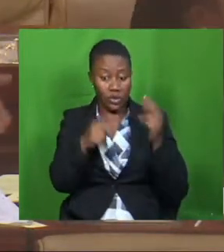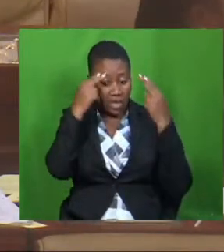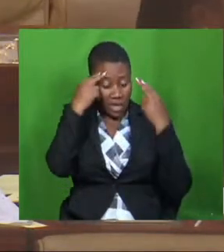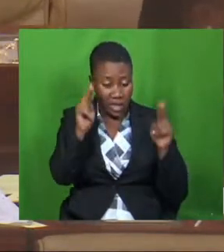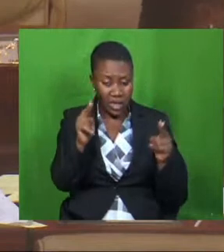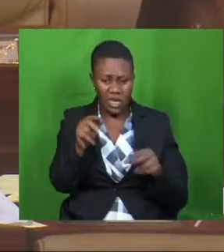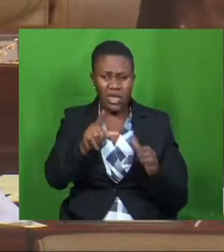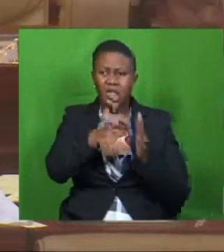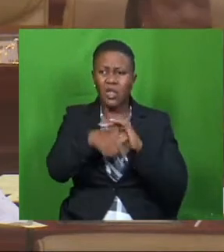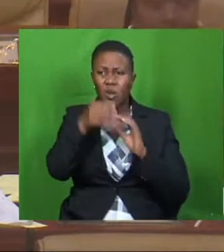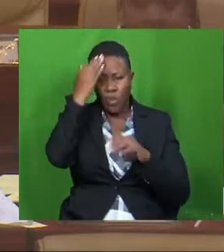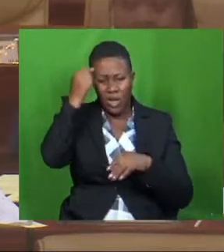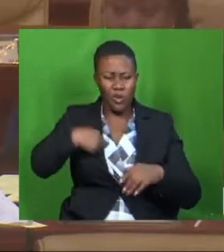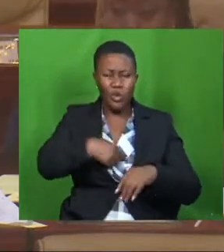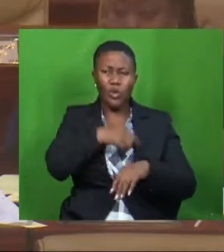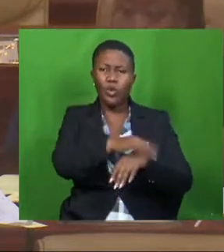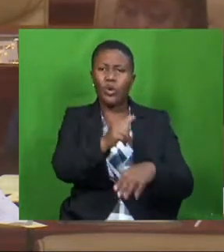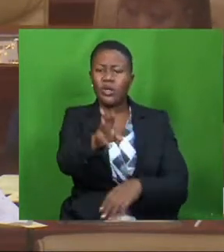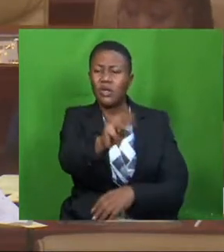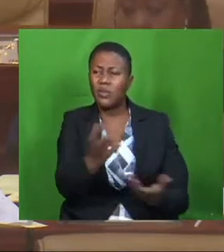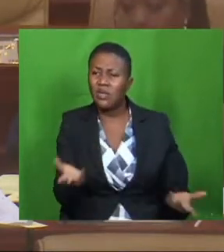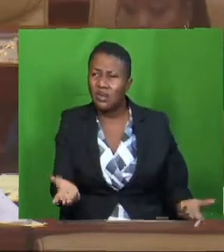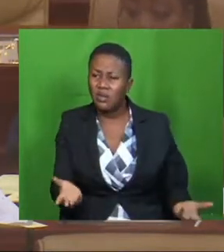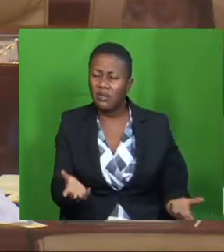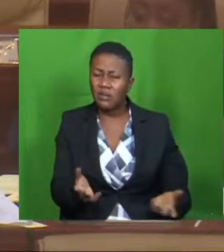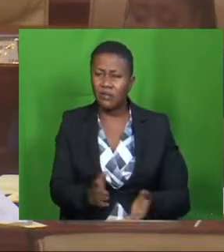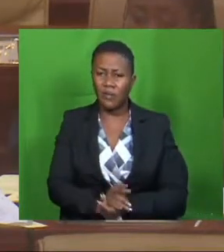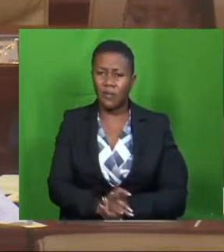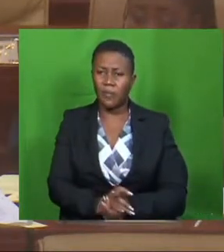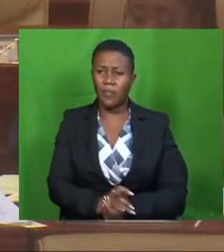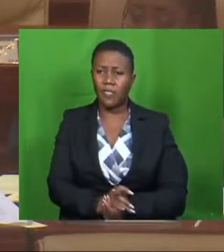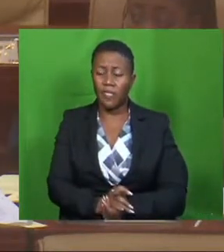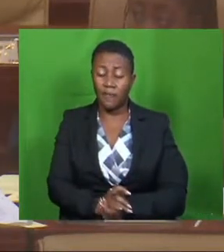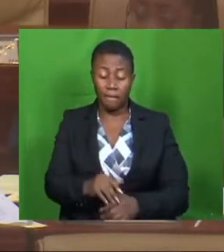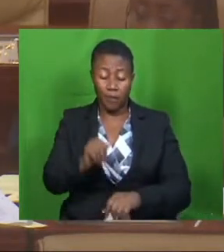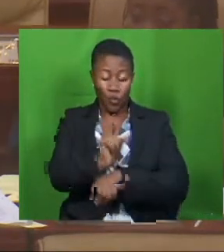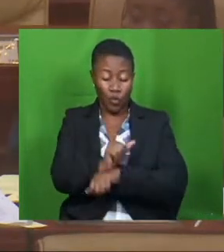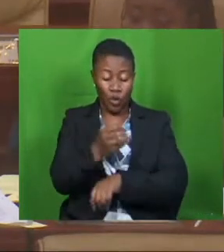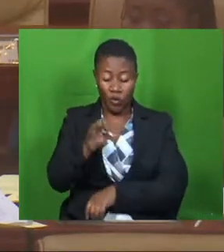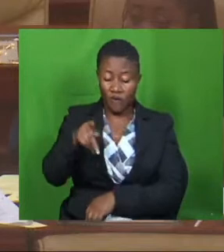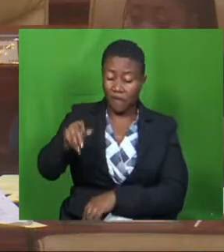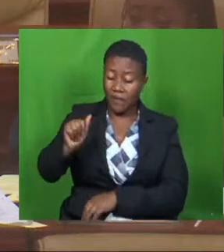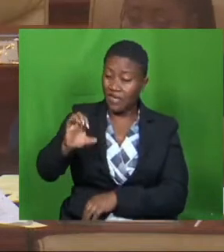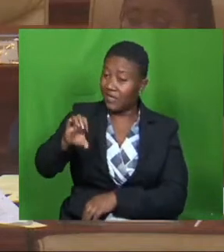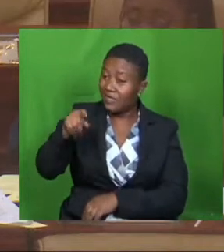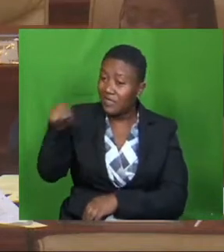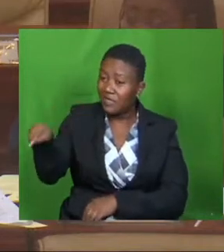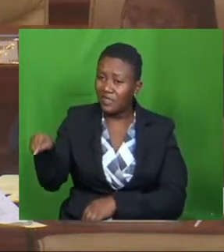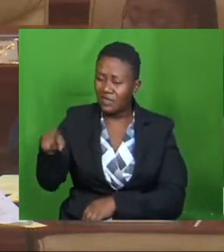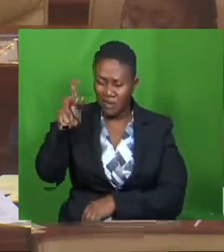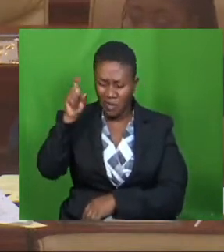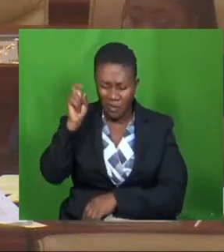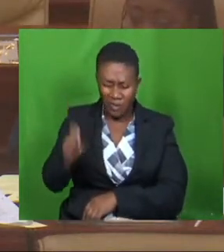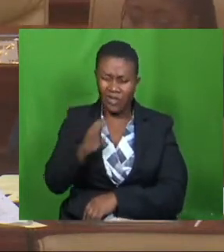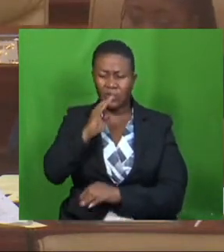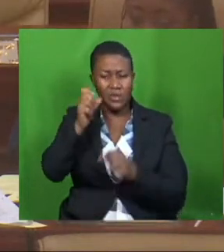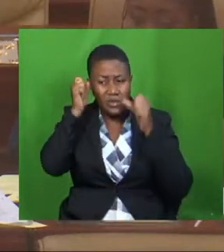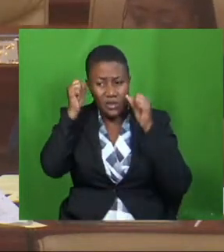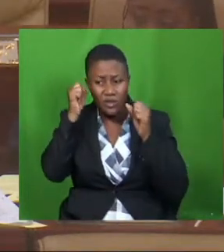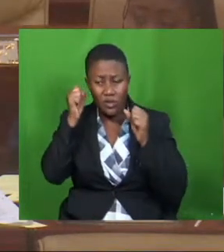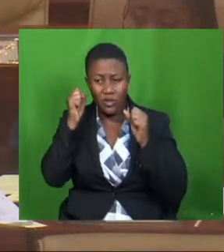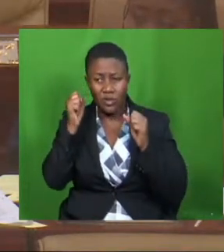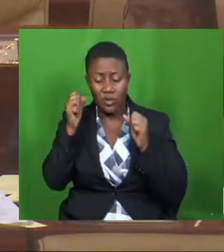that some agencies procured goods and services without going through the